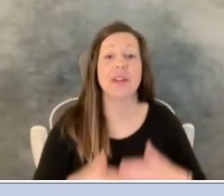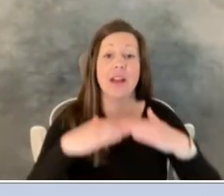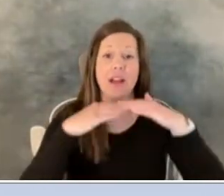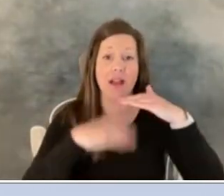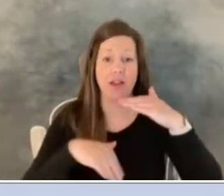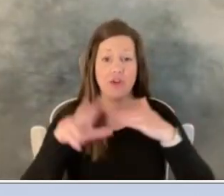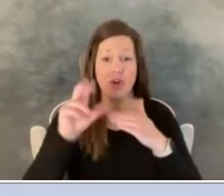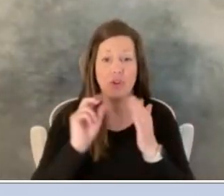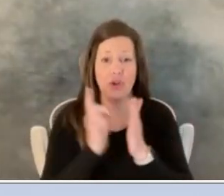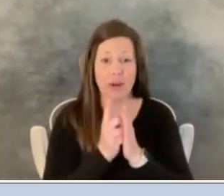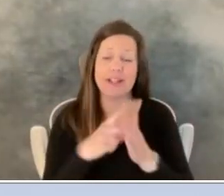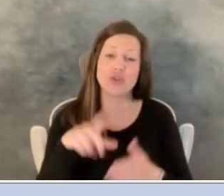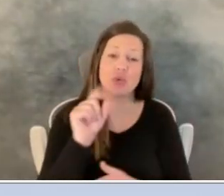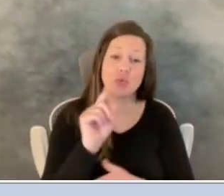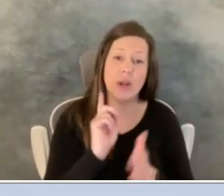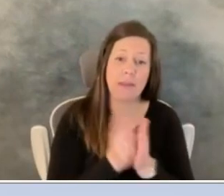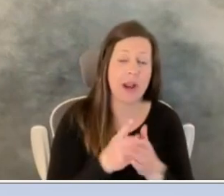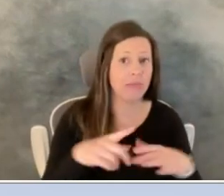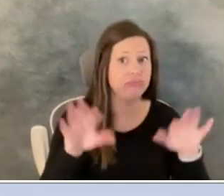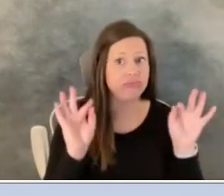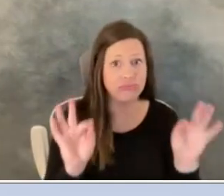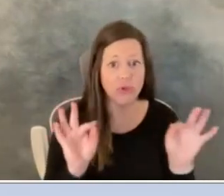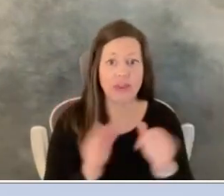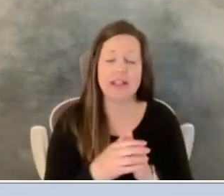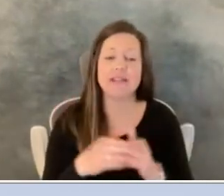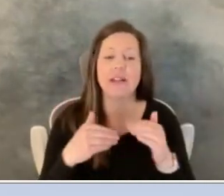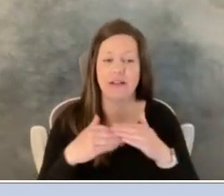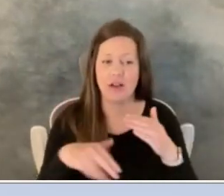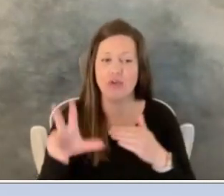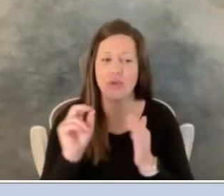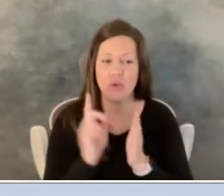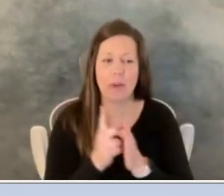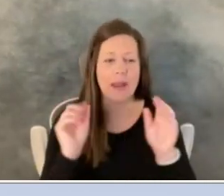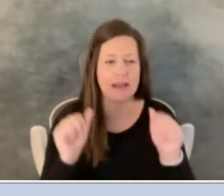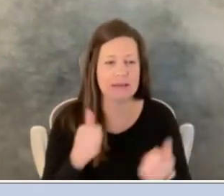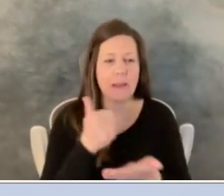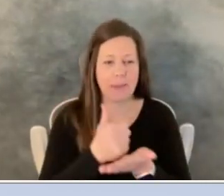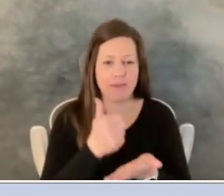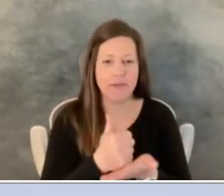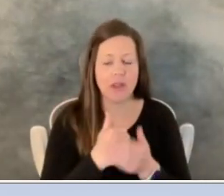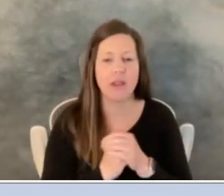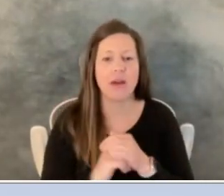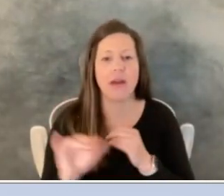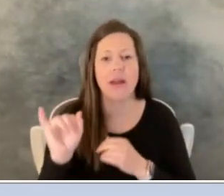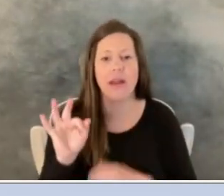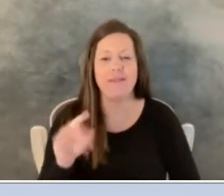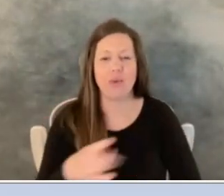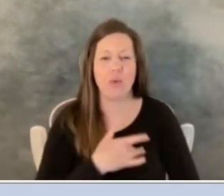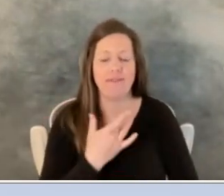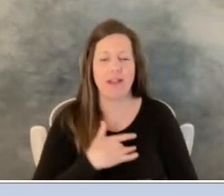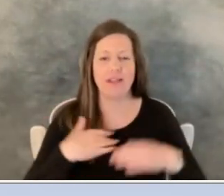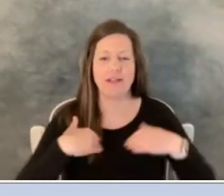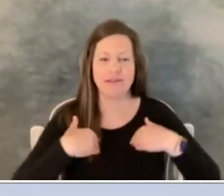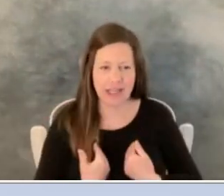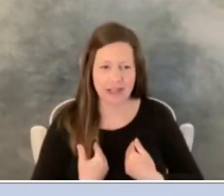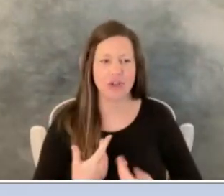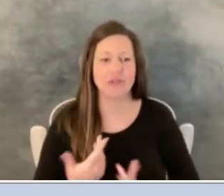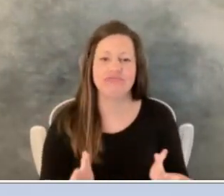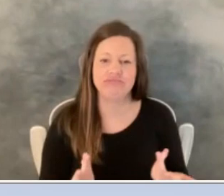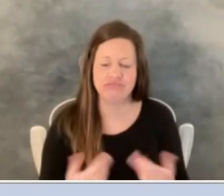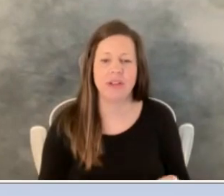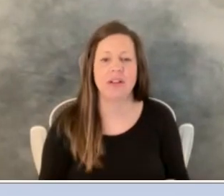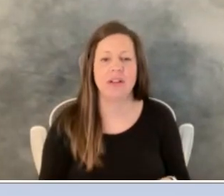so 20 minutes sounds perfect, can be really helpful. If you are feeling tired, I prefer that over